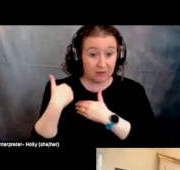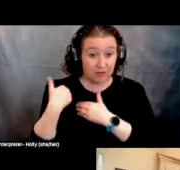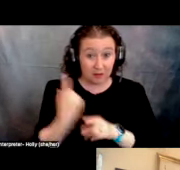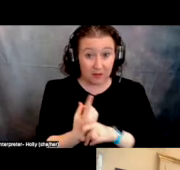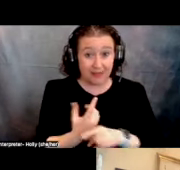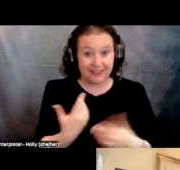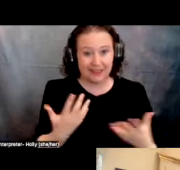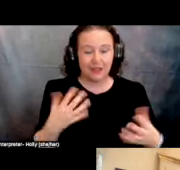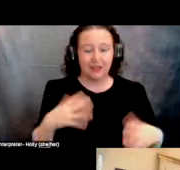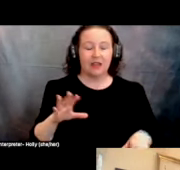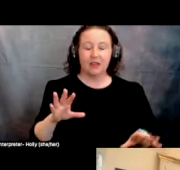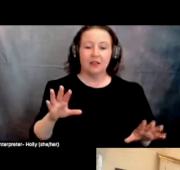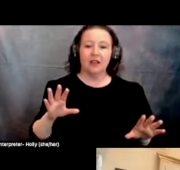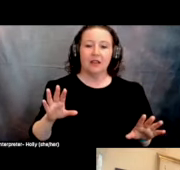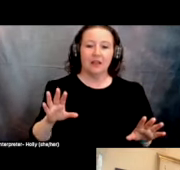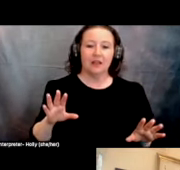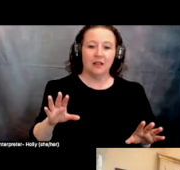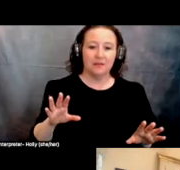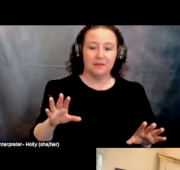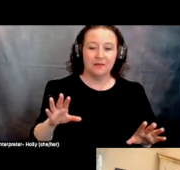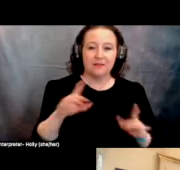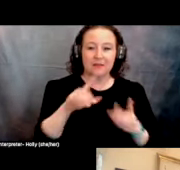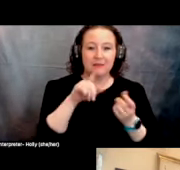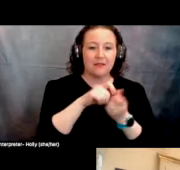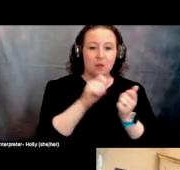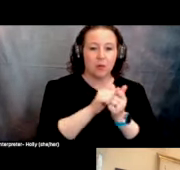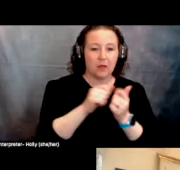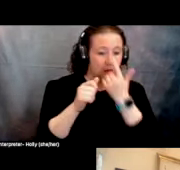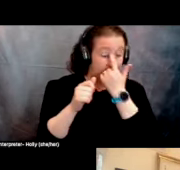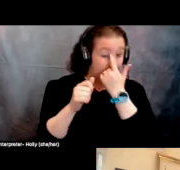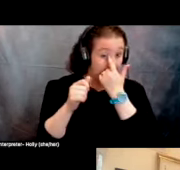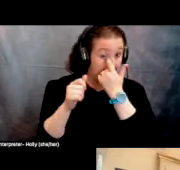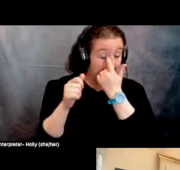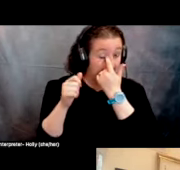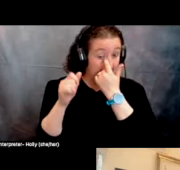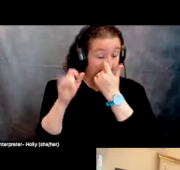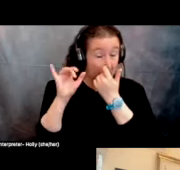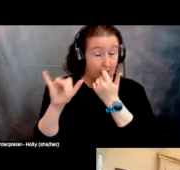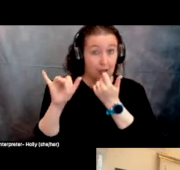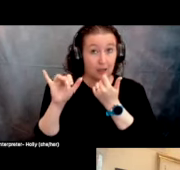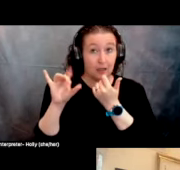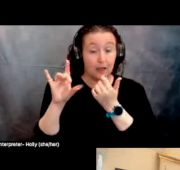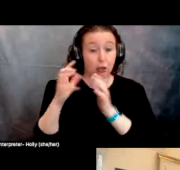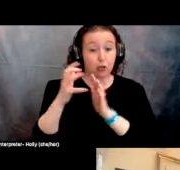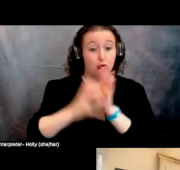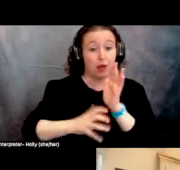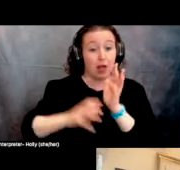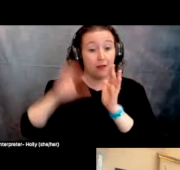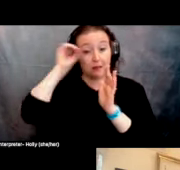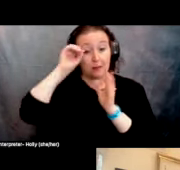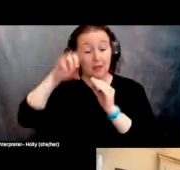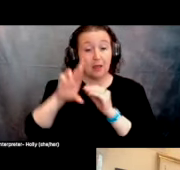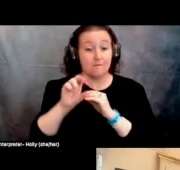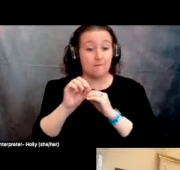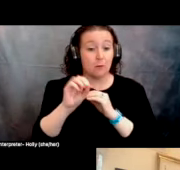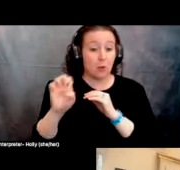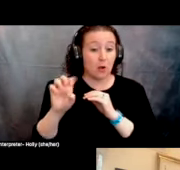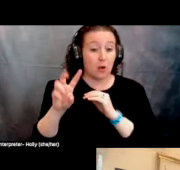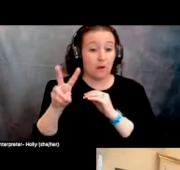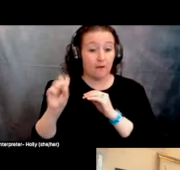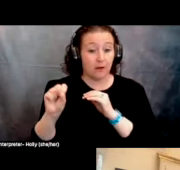like, especially with the, you know, the leaked draft opinion of Roe versus Wade being brought out. Like, even though, I